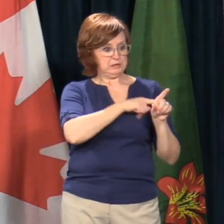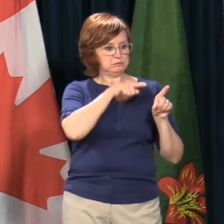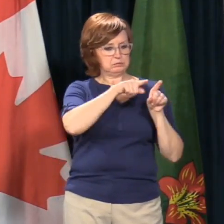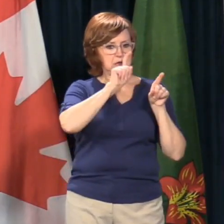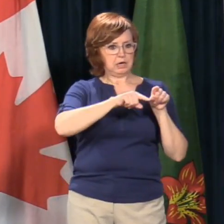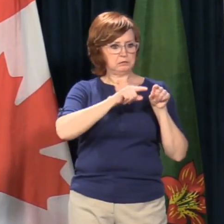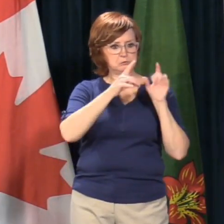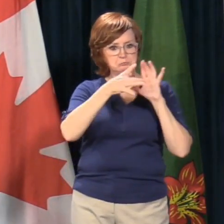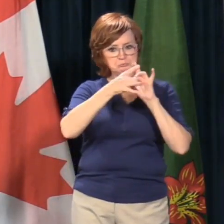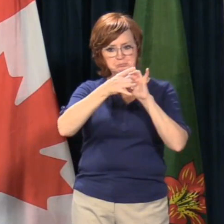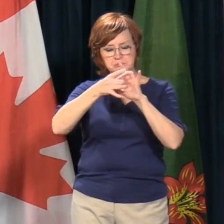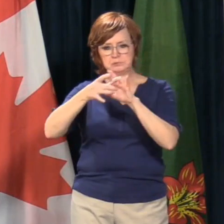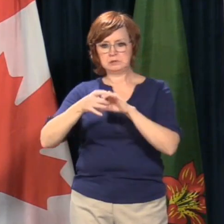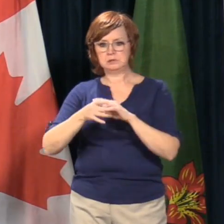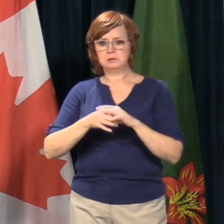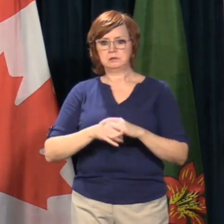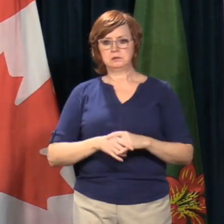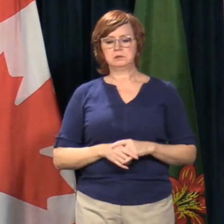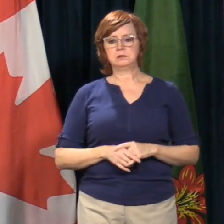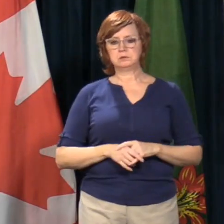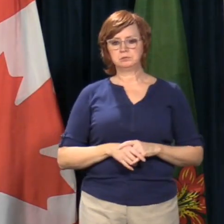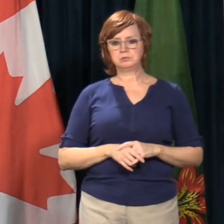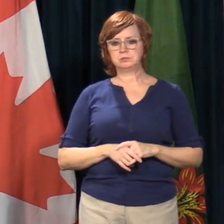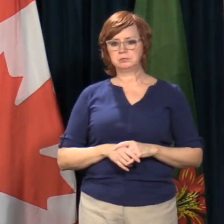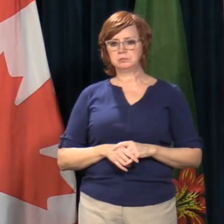under control, it doesn't mean that we will not